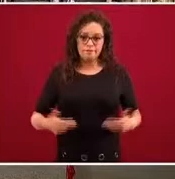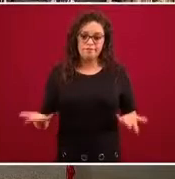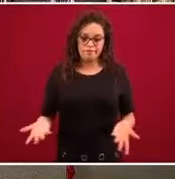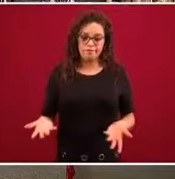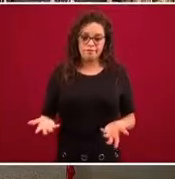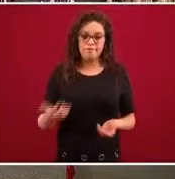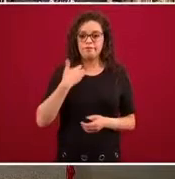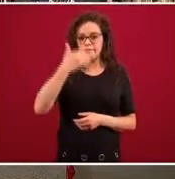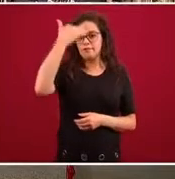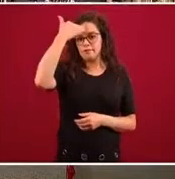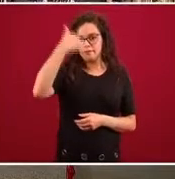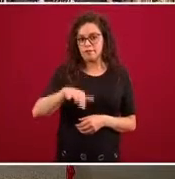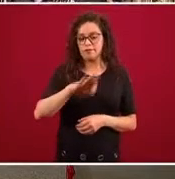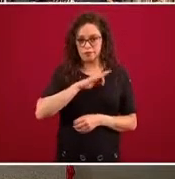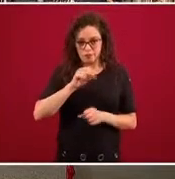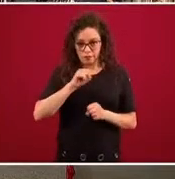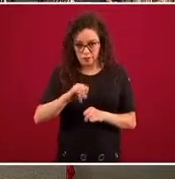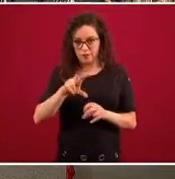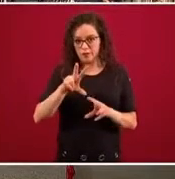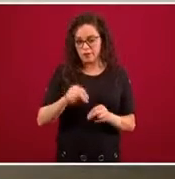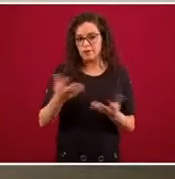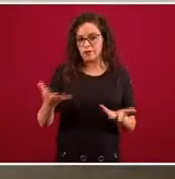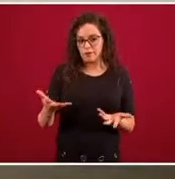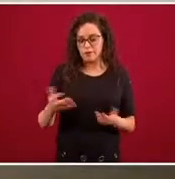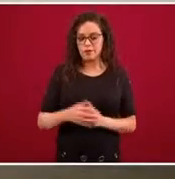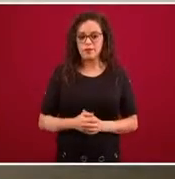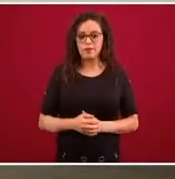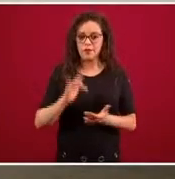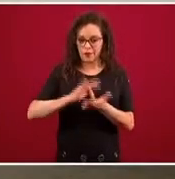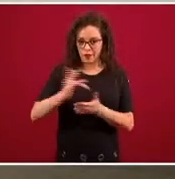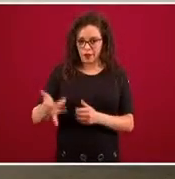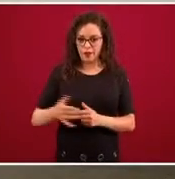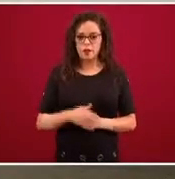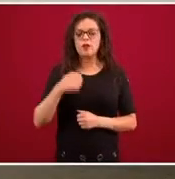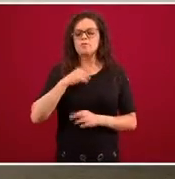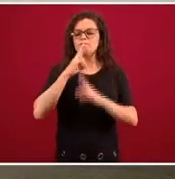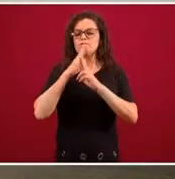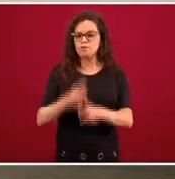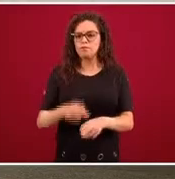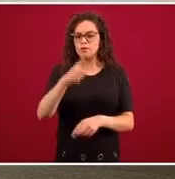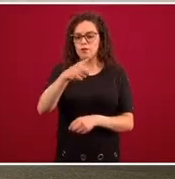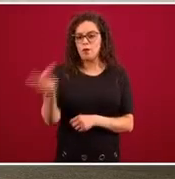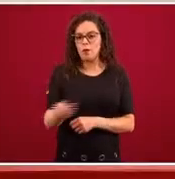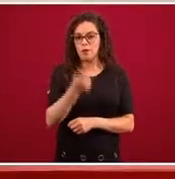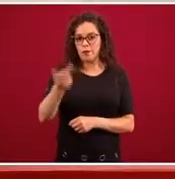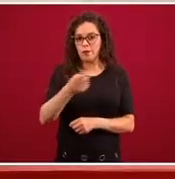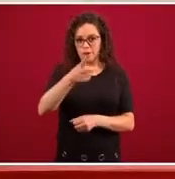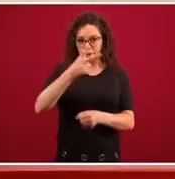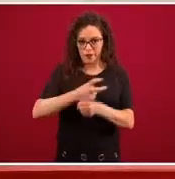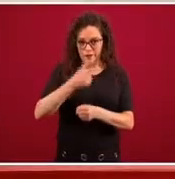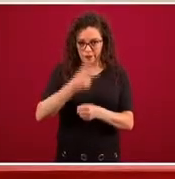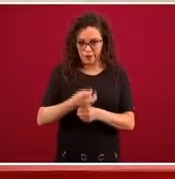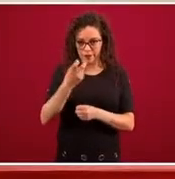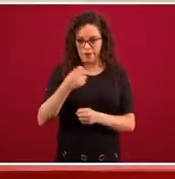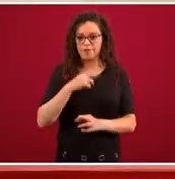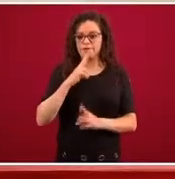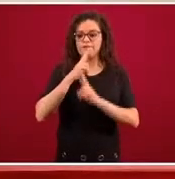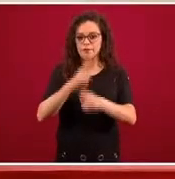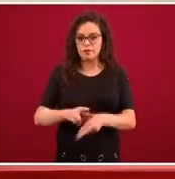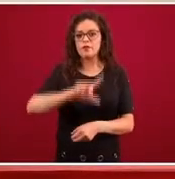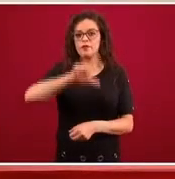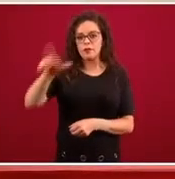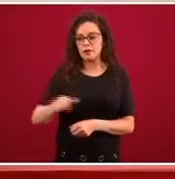explained on the basis that these are mad relatives or angry relatives who wanted to say goodbye and couldn't. Of course, this is